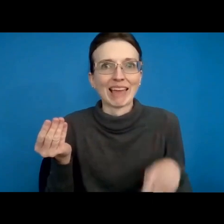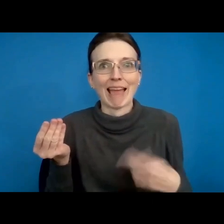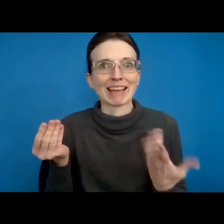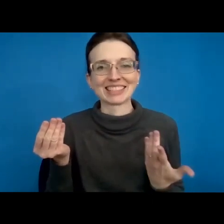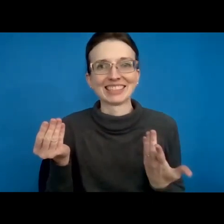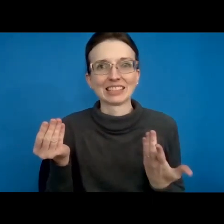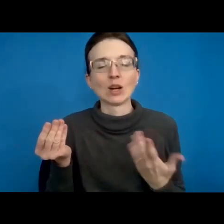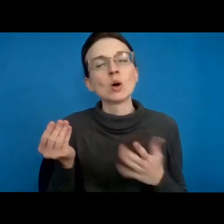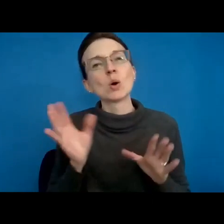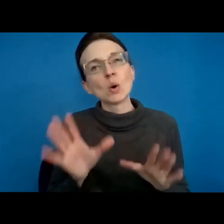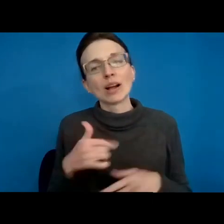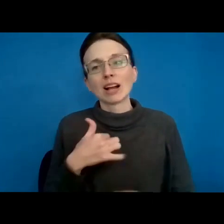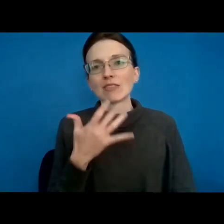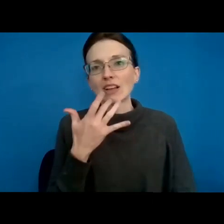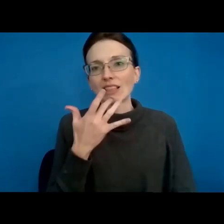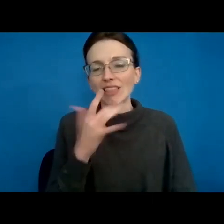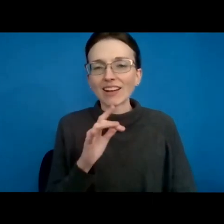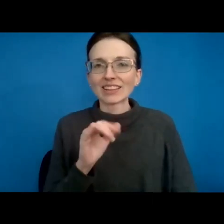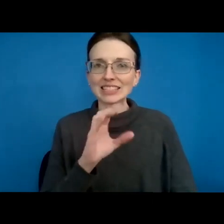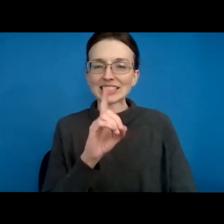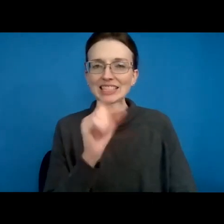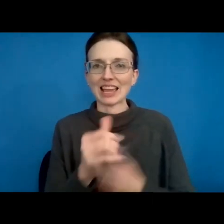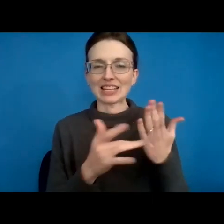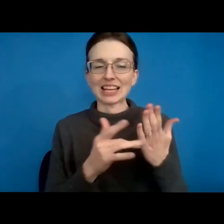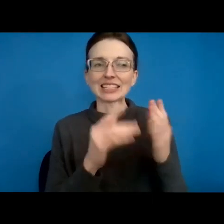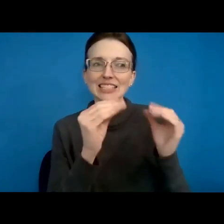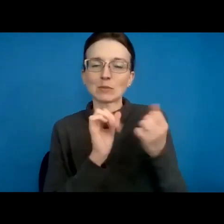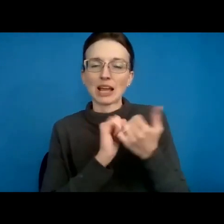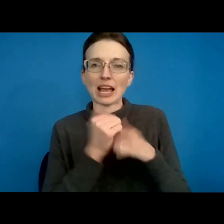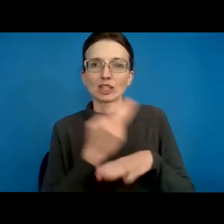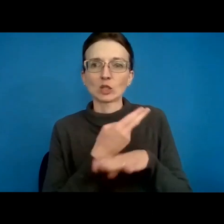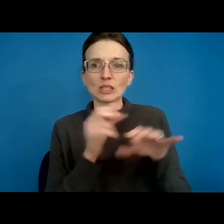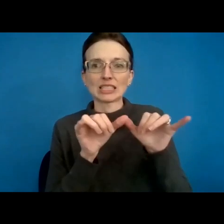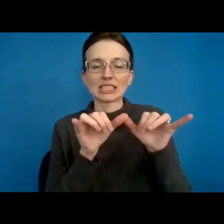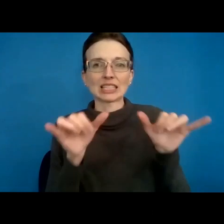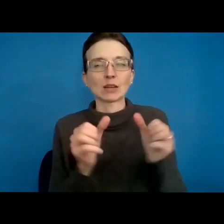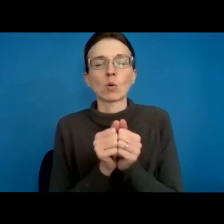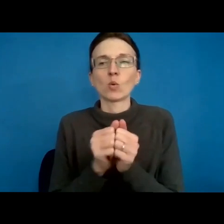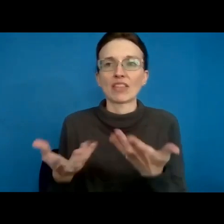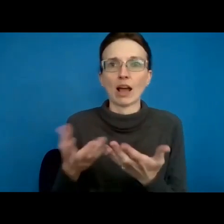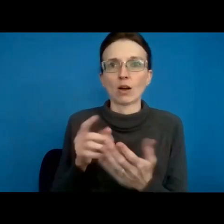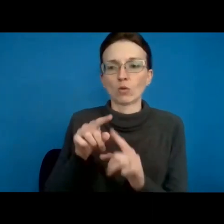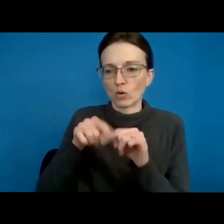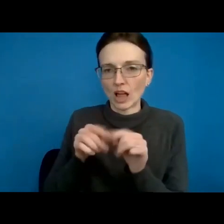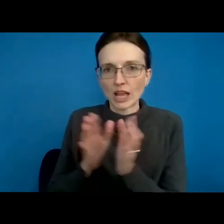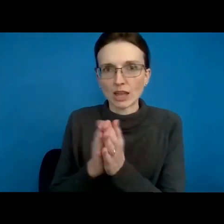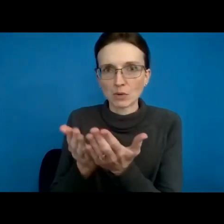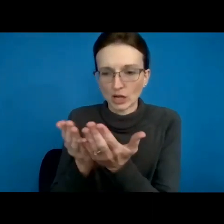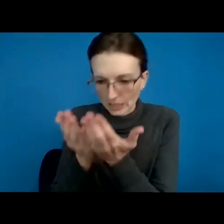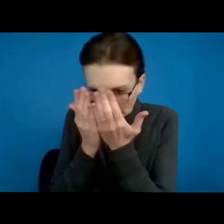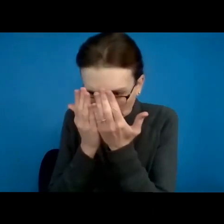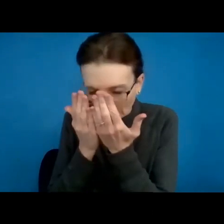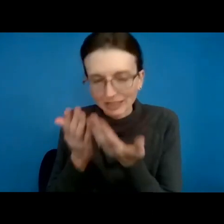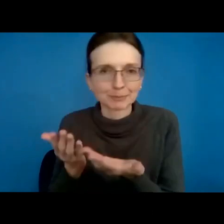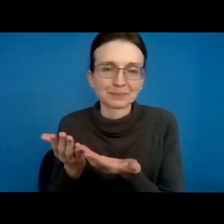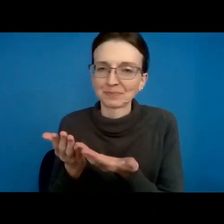very lucky to have that CDA Tech teach me how to use the system without using the manual itself, because in itself,